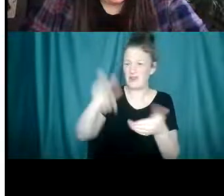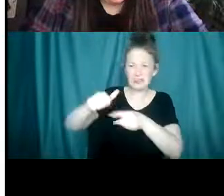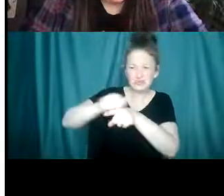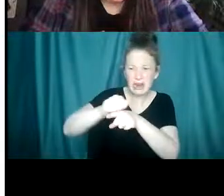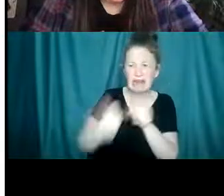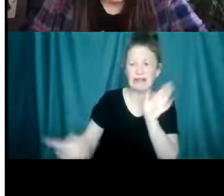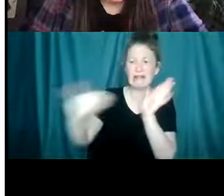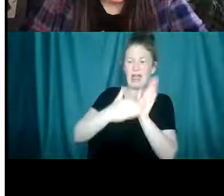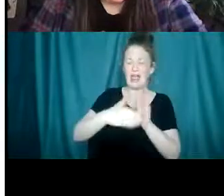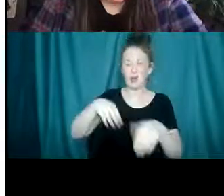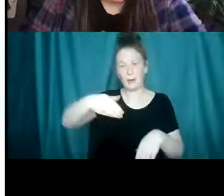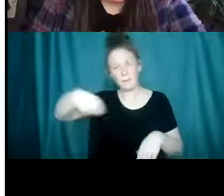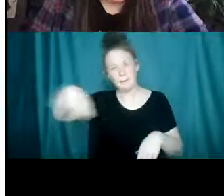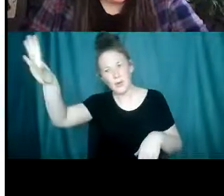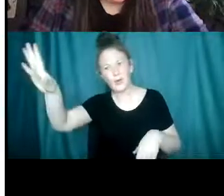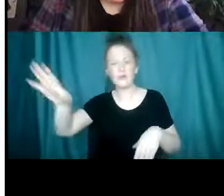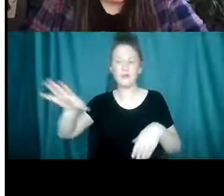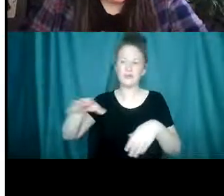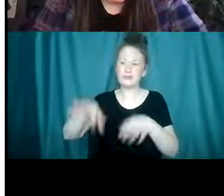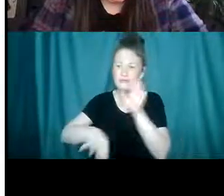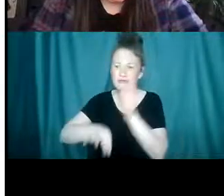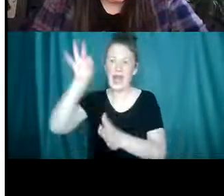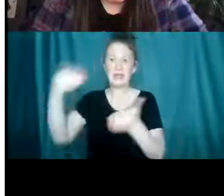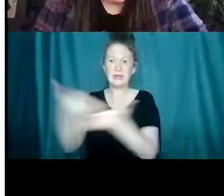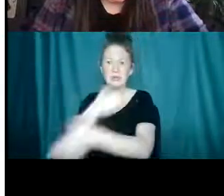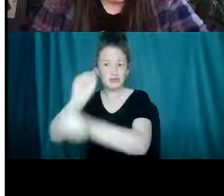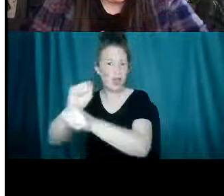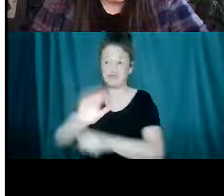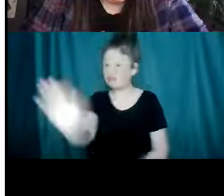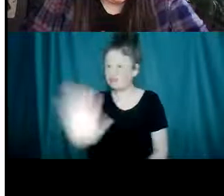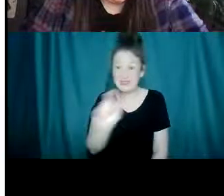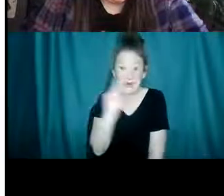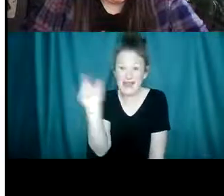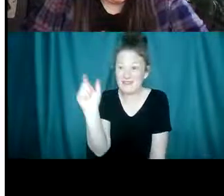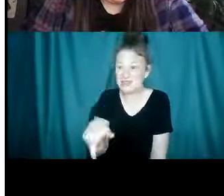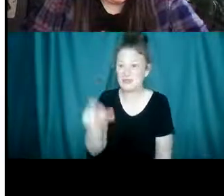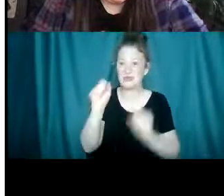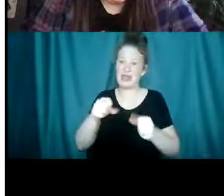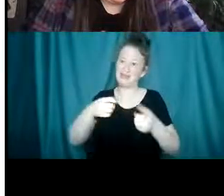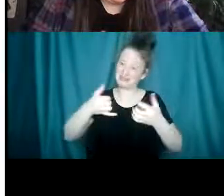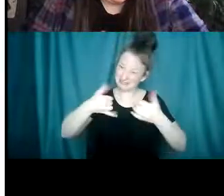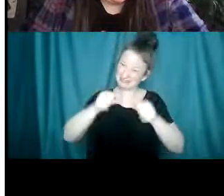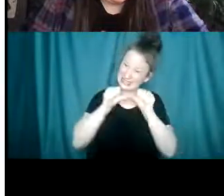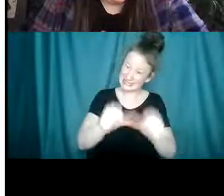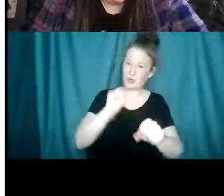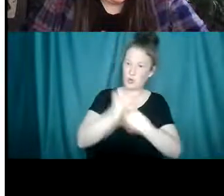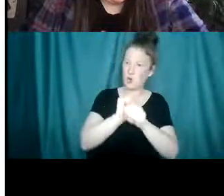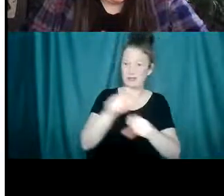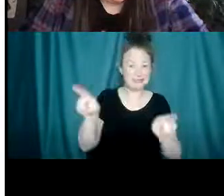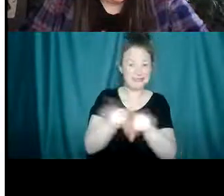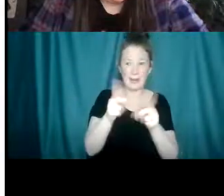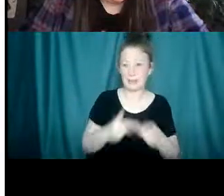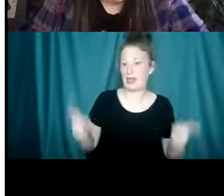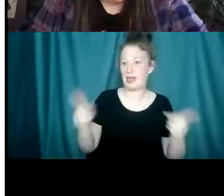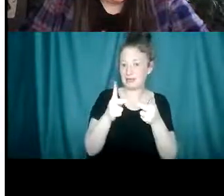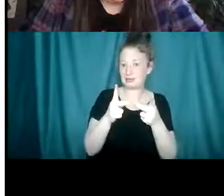relocated. They don't necessarily have to lose their job and find some new jobs. And also glauconite is